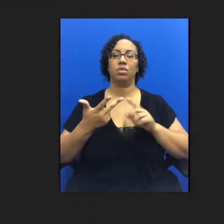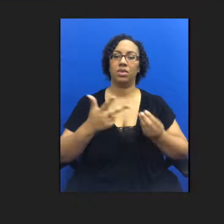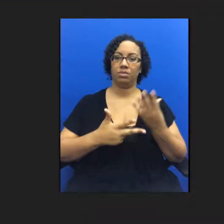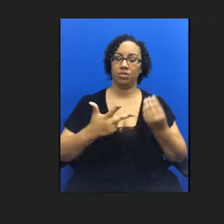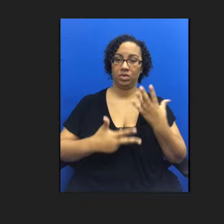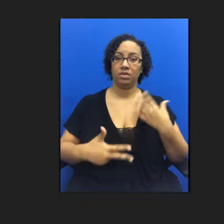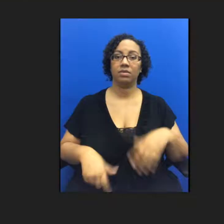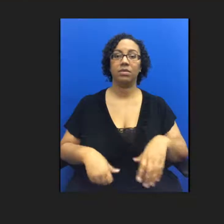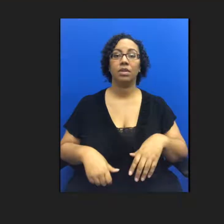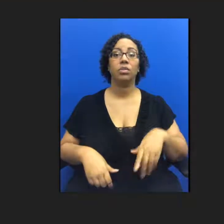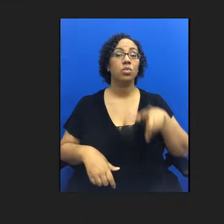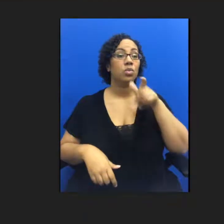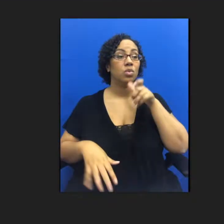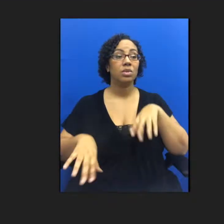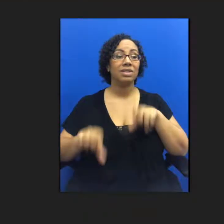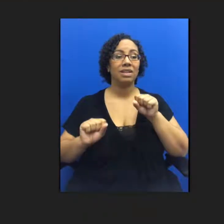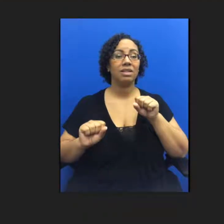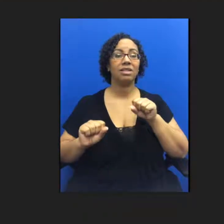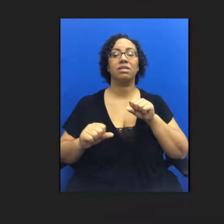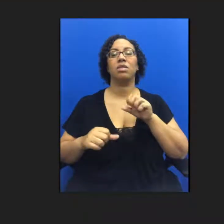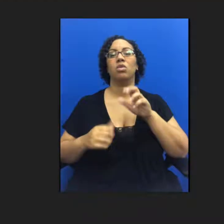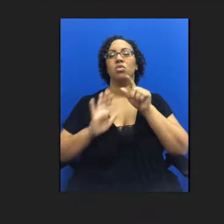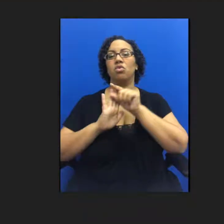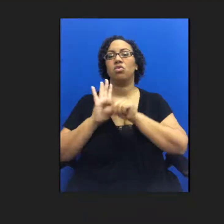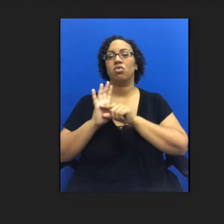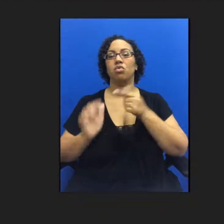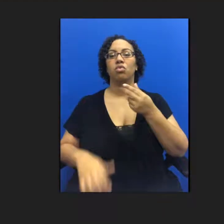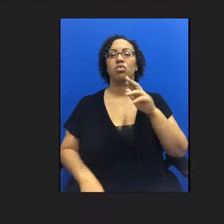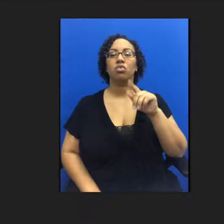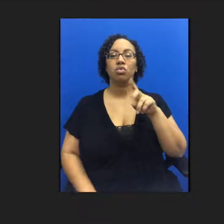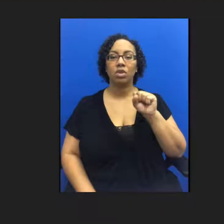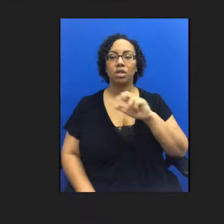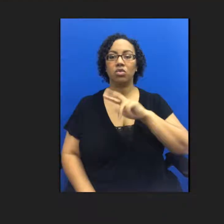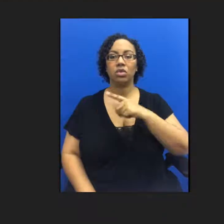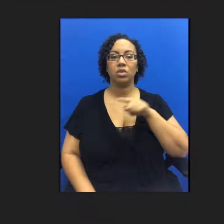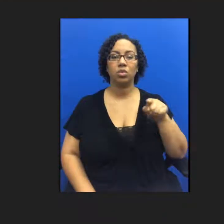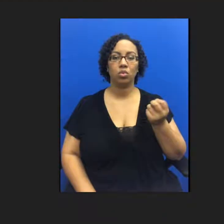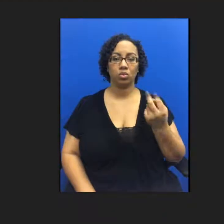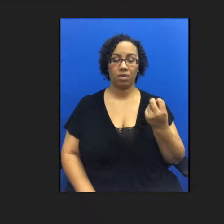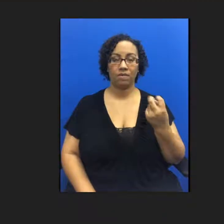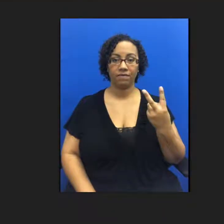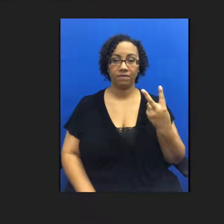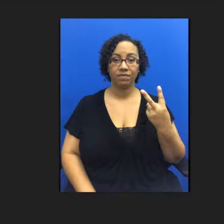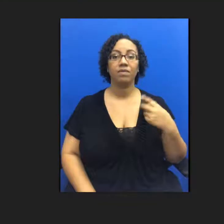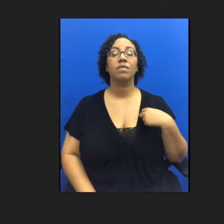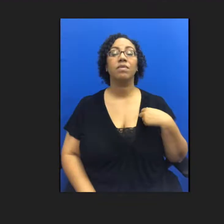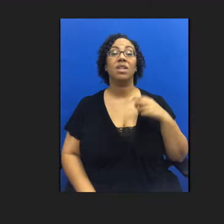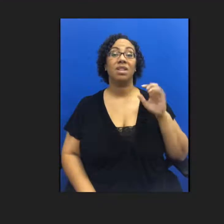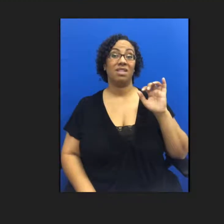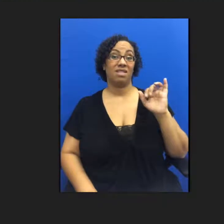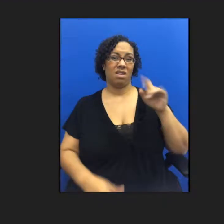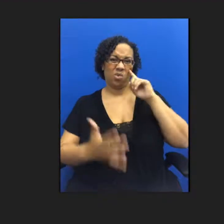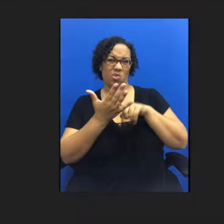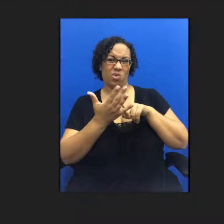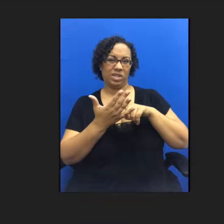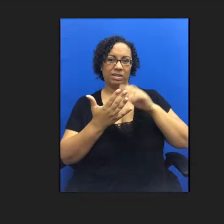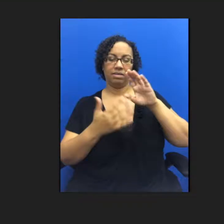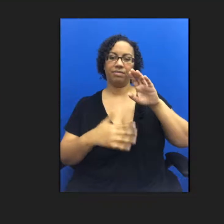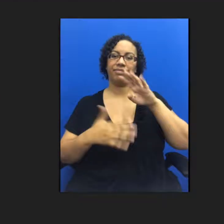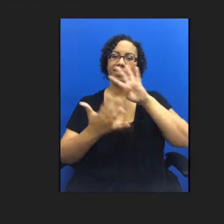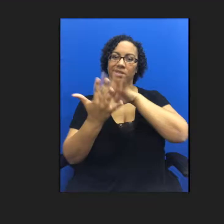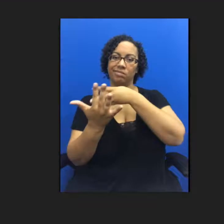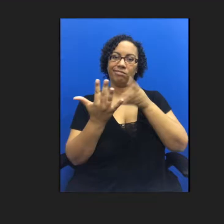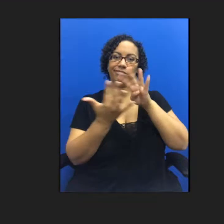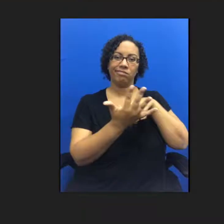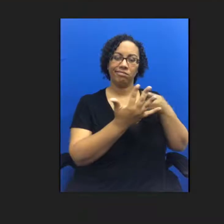Your child will take the MAP assessment 3 times a year. This begins in 3rd grade up through 12th grade.